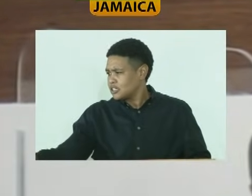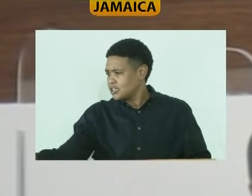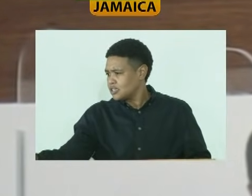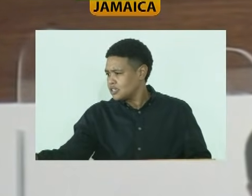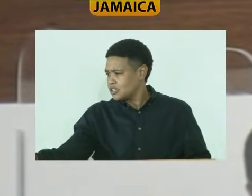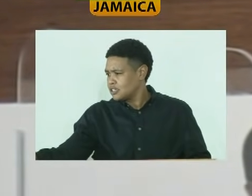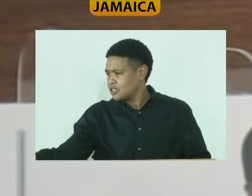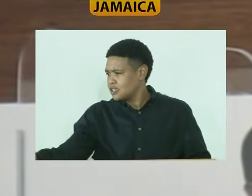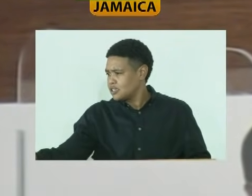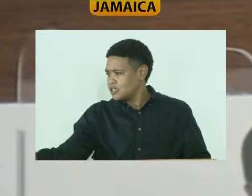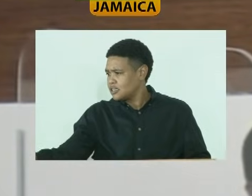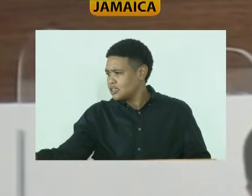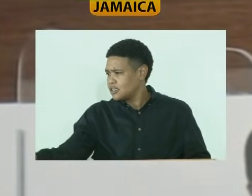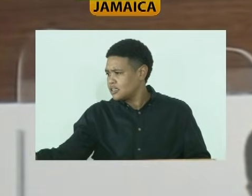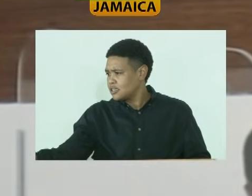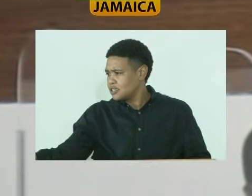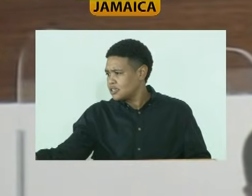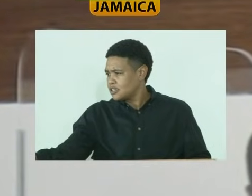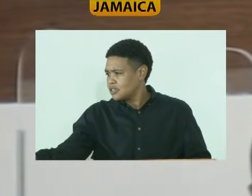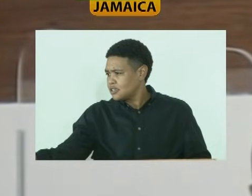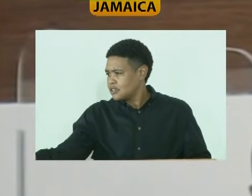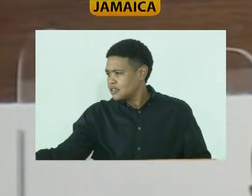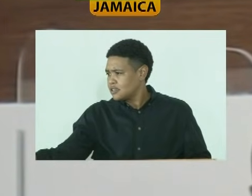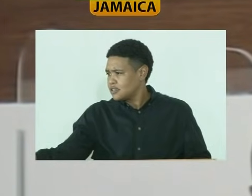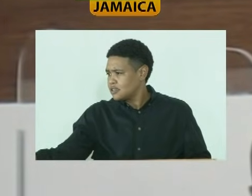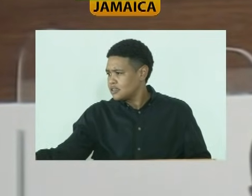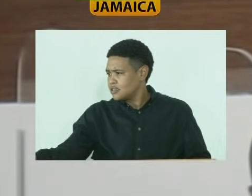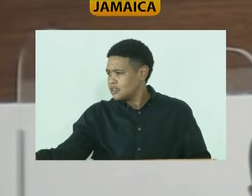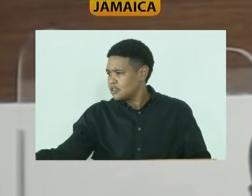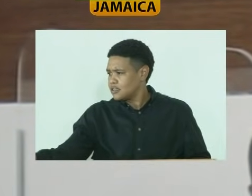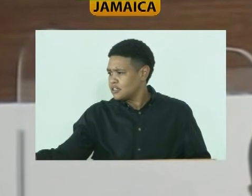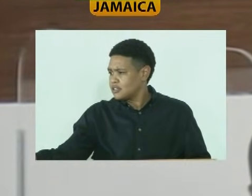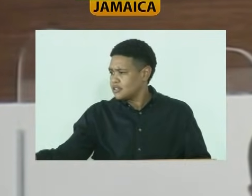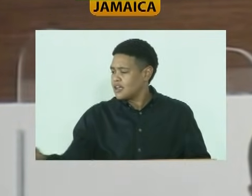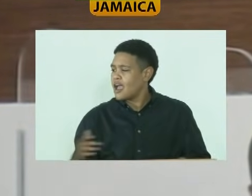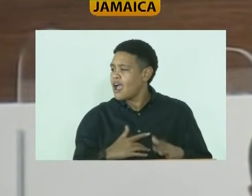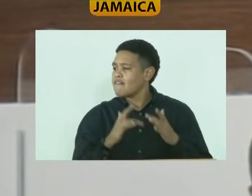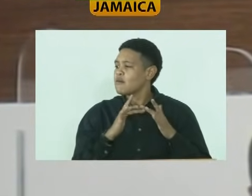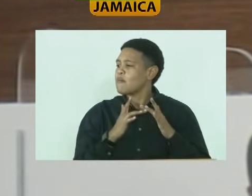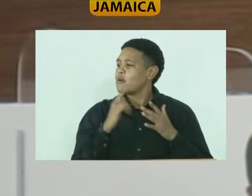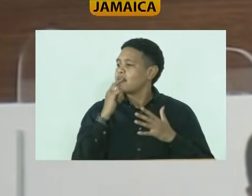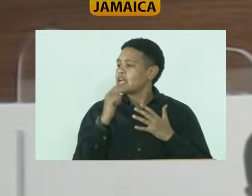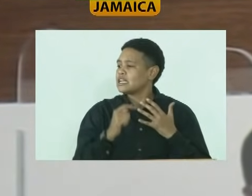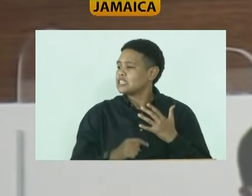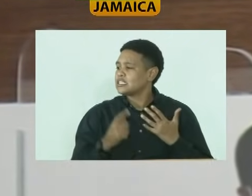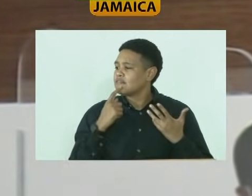digital society by 2030, but to have the broadband initiative completed by